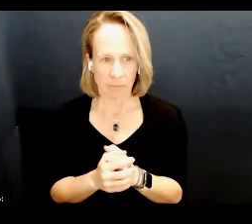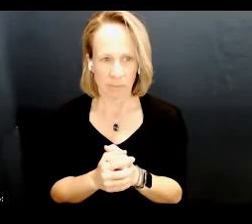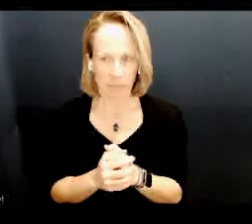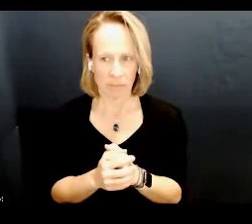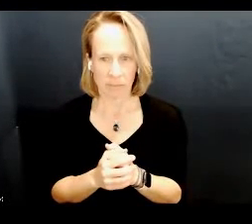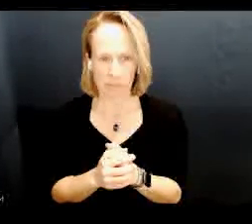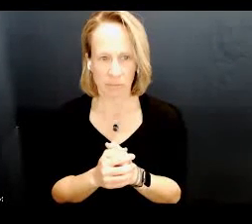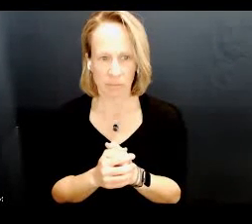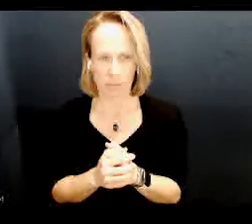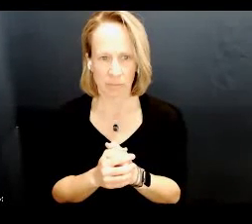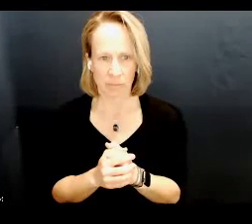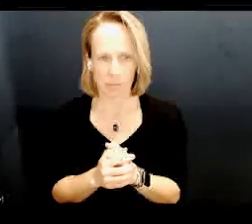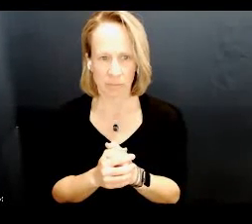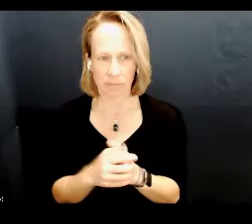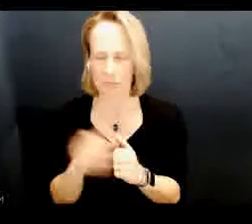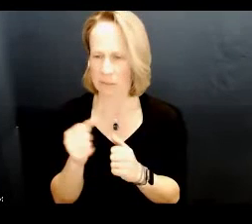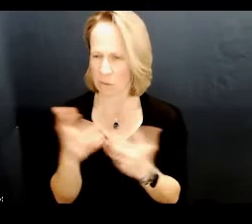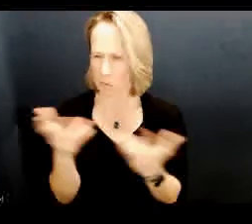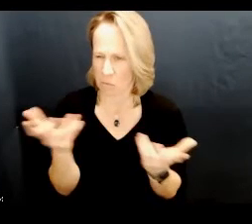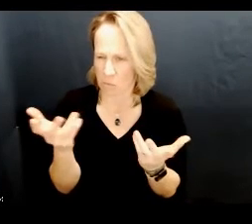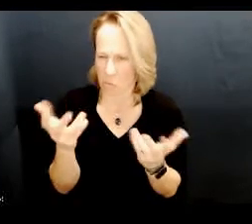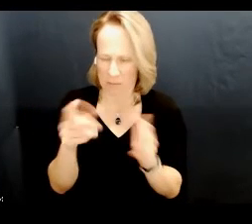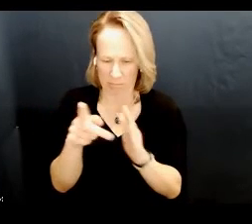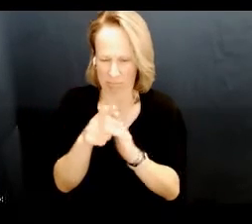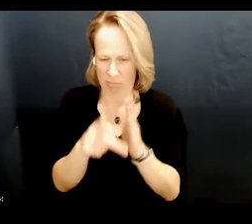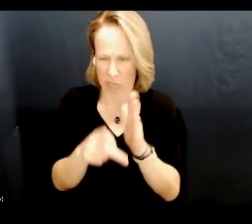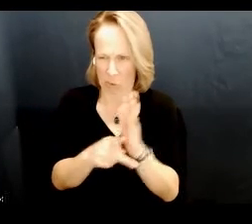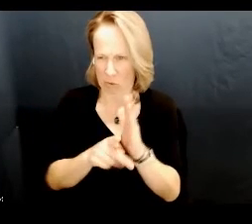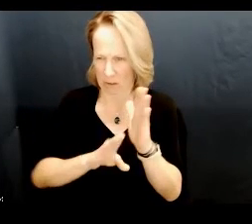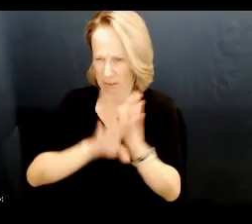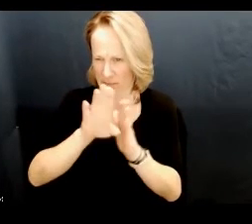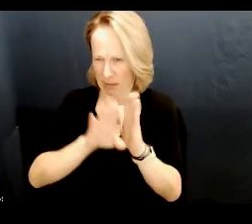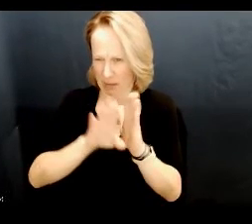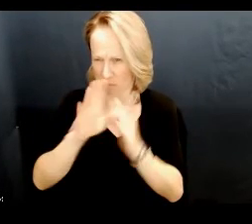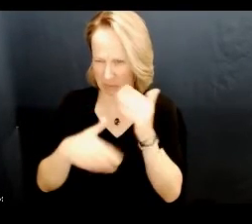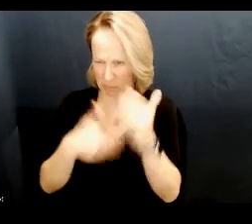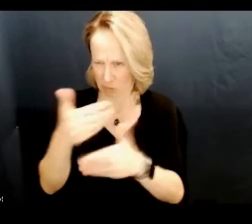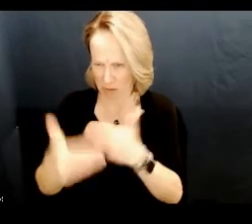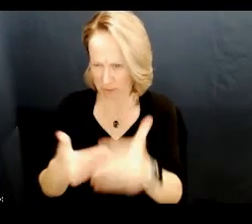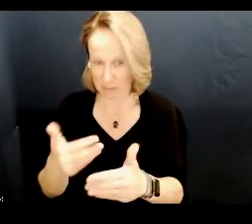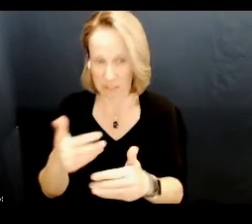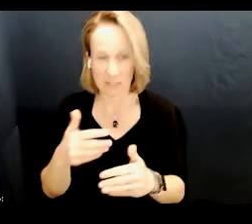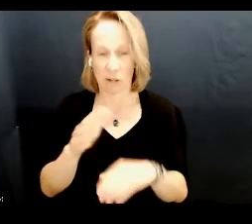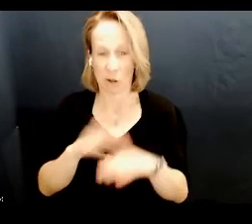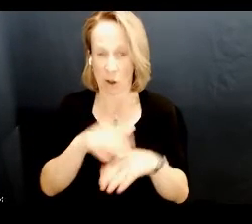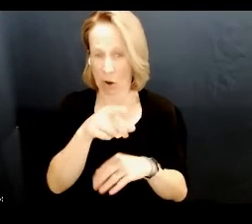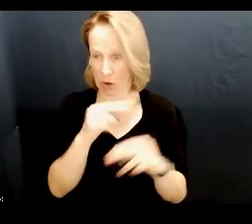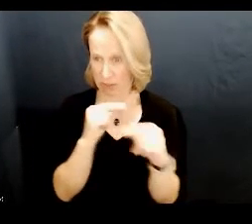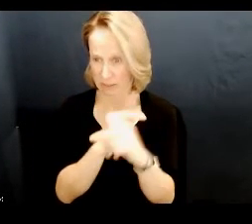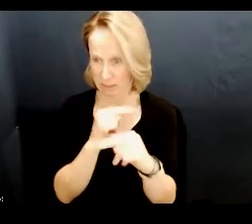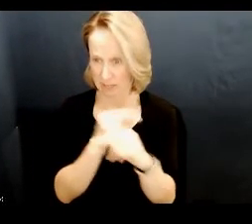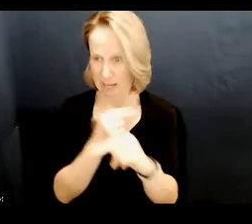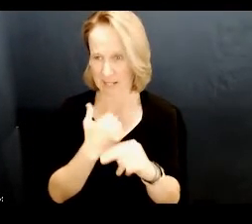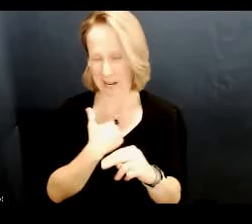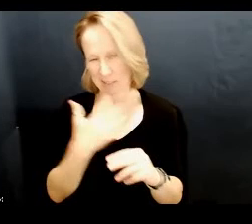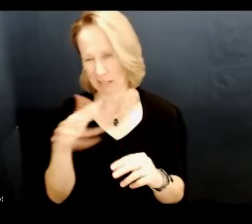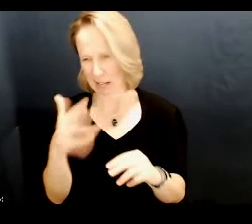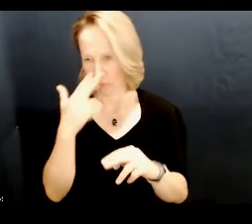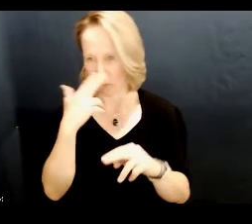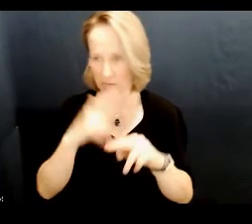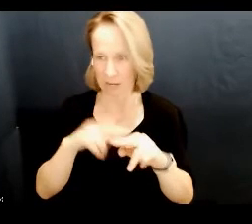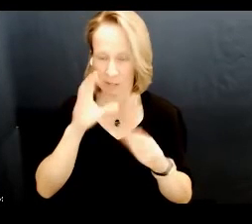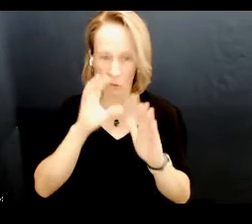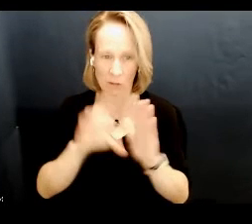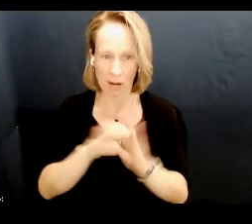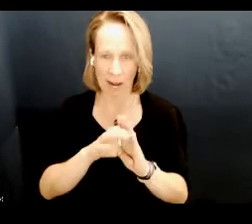So what is the protocol development process, right? So on the screen, I kind of have a fun graph where